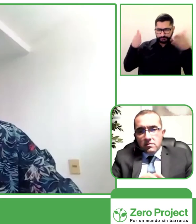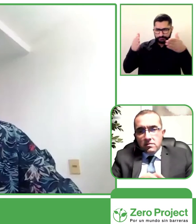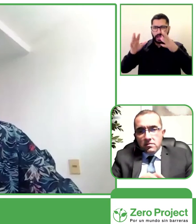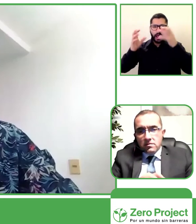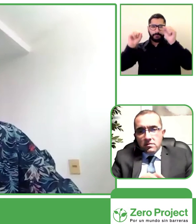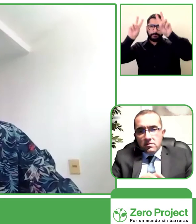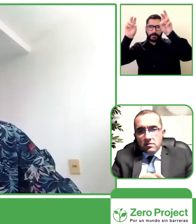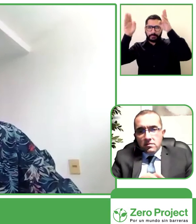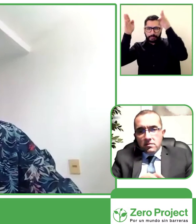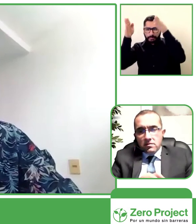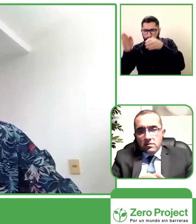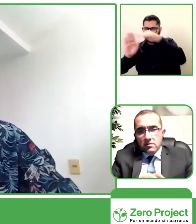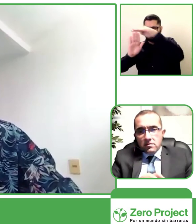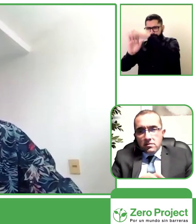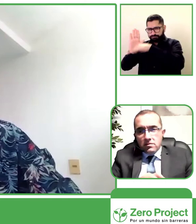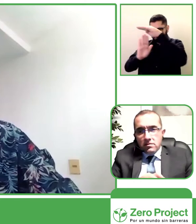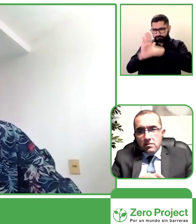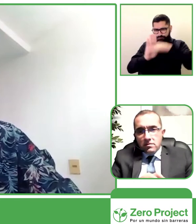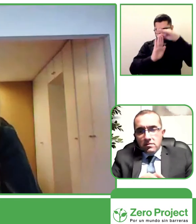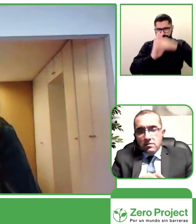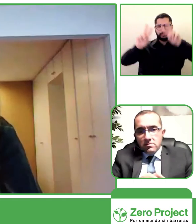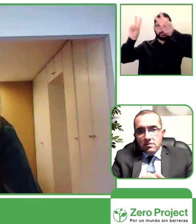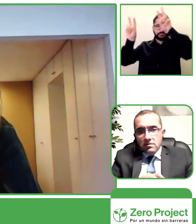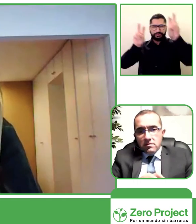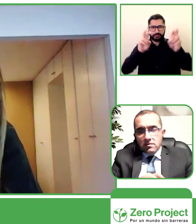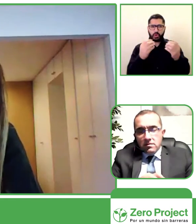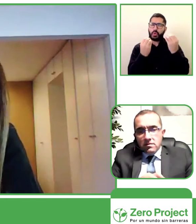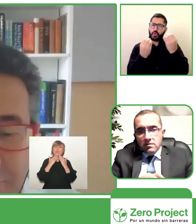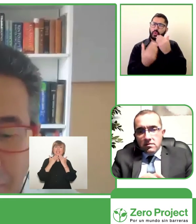I've seen very good speakers and topics.